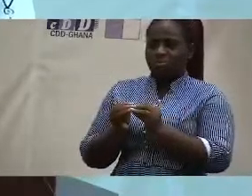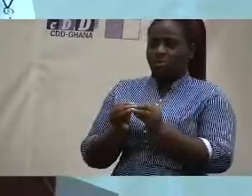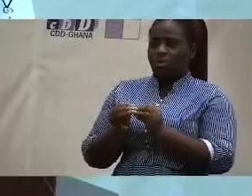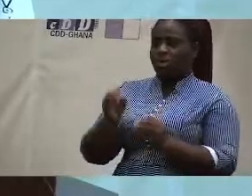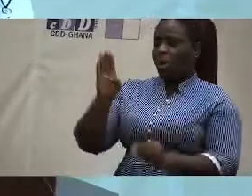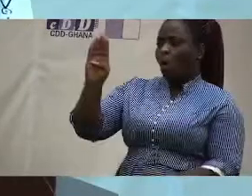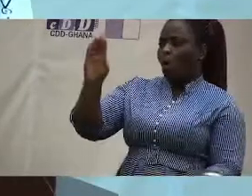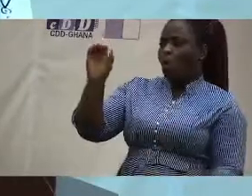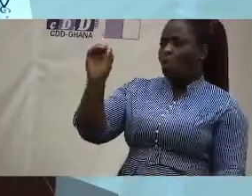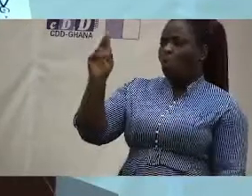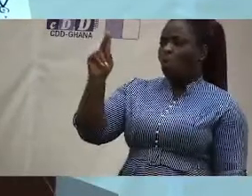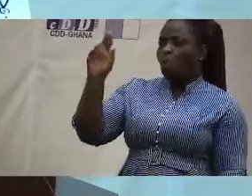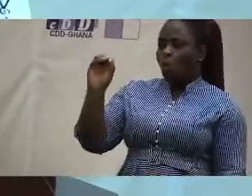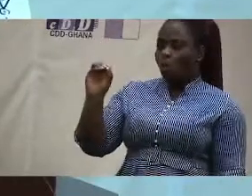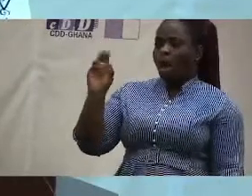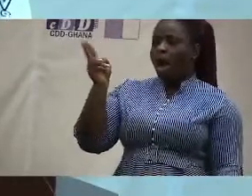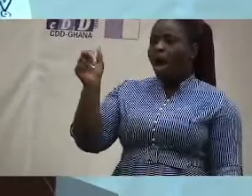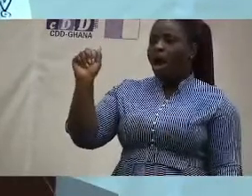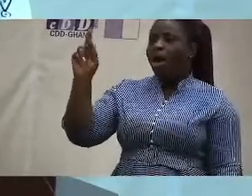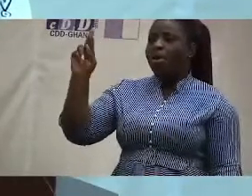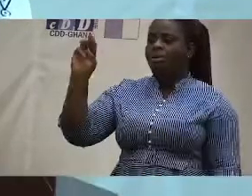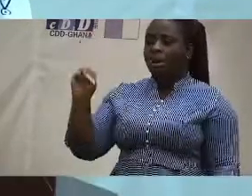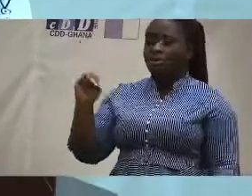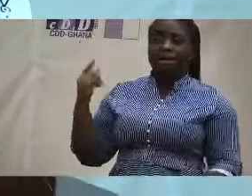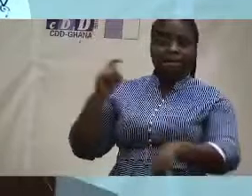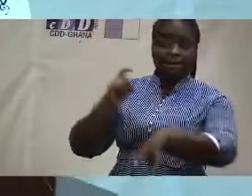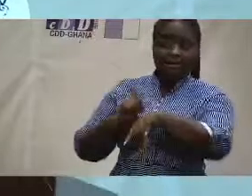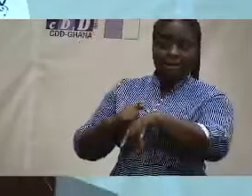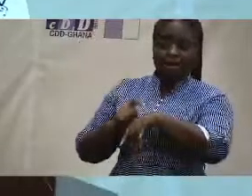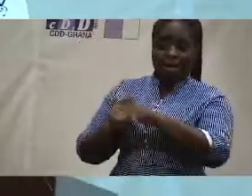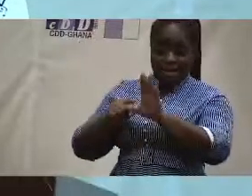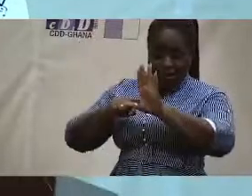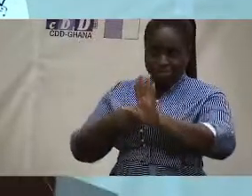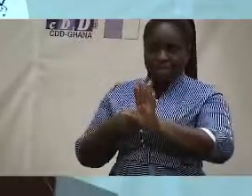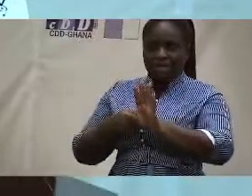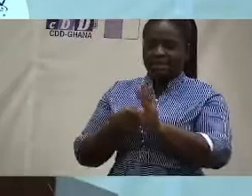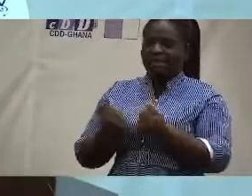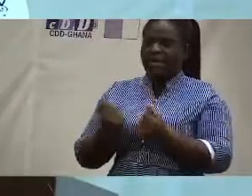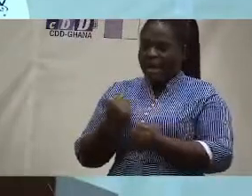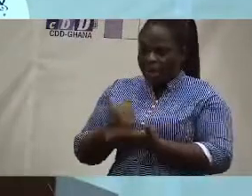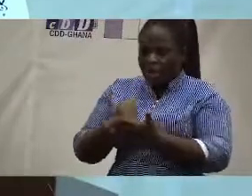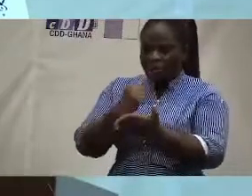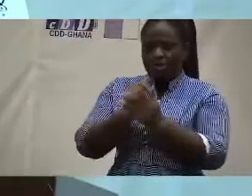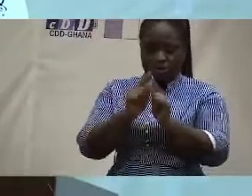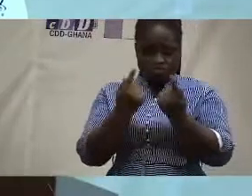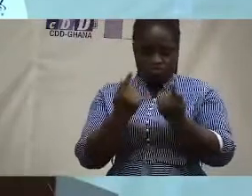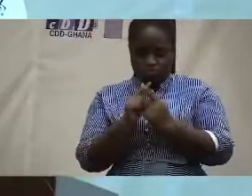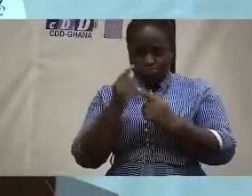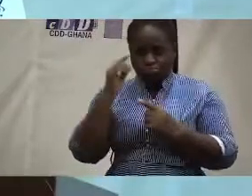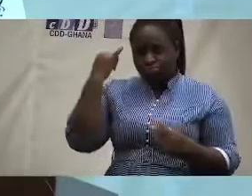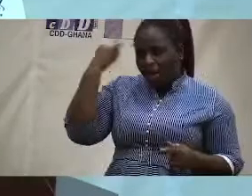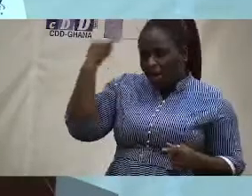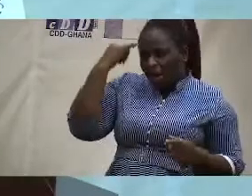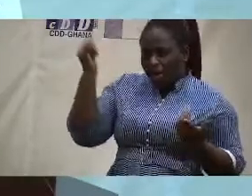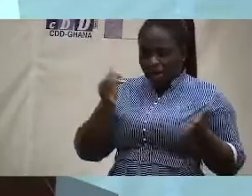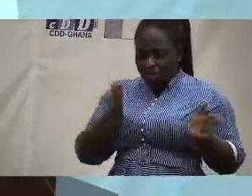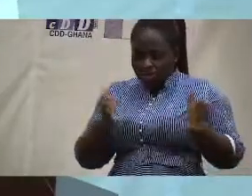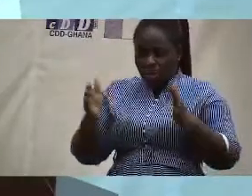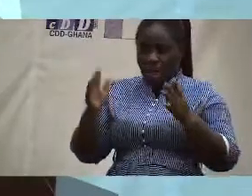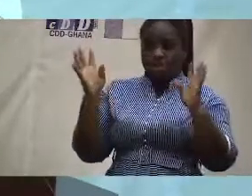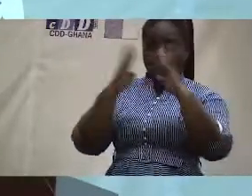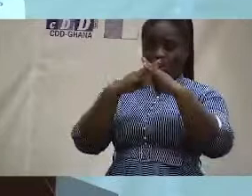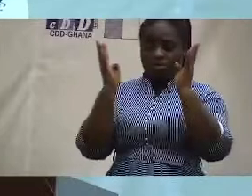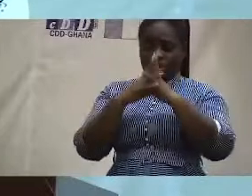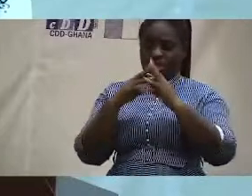Haram phenomenon during its heydays, presenting analysis of the group's motives and methods at